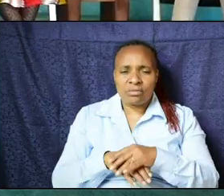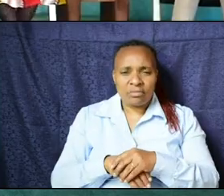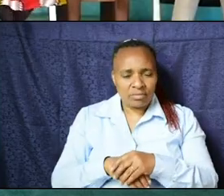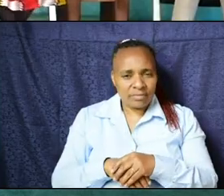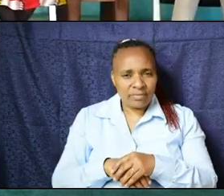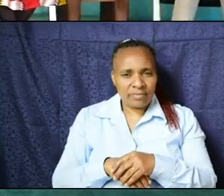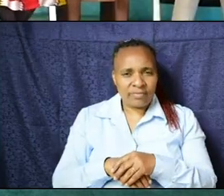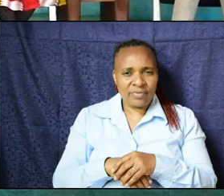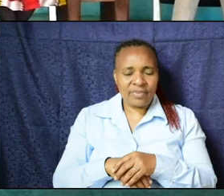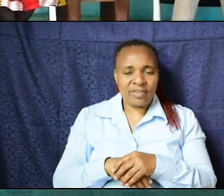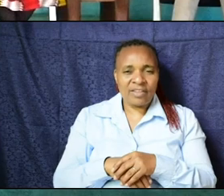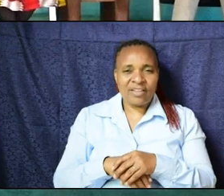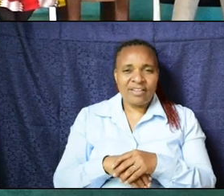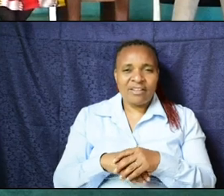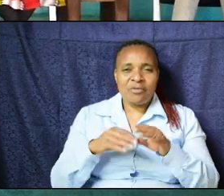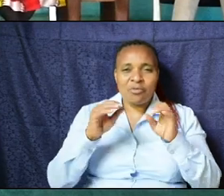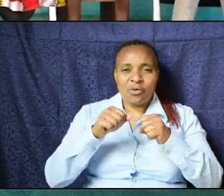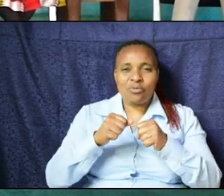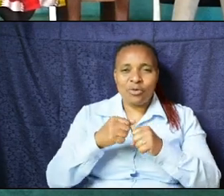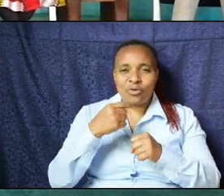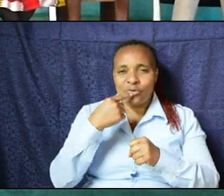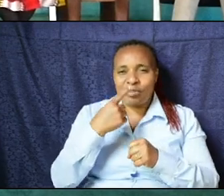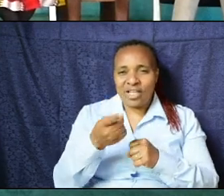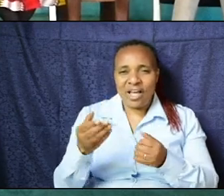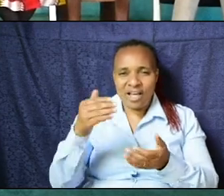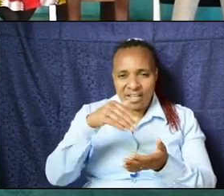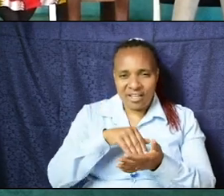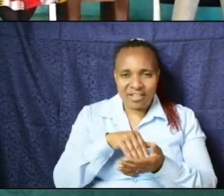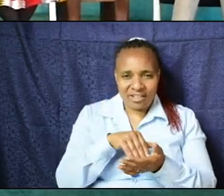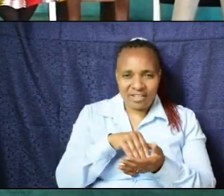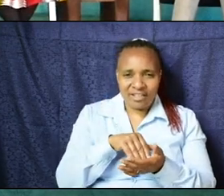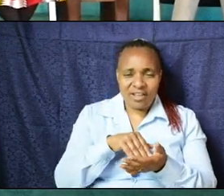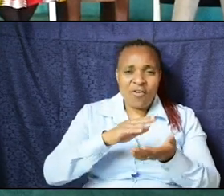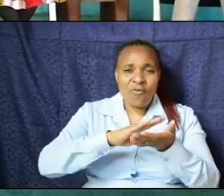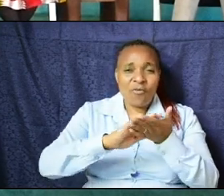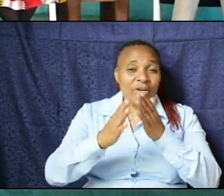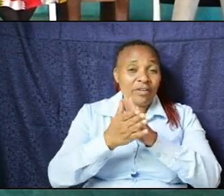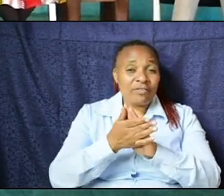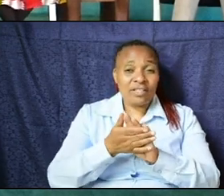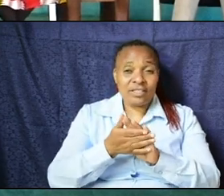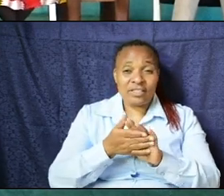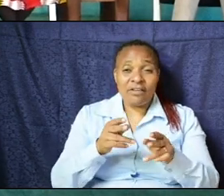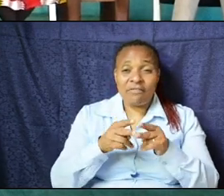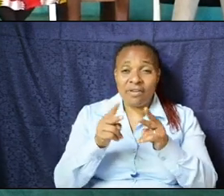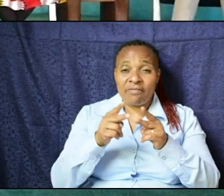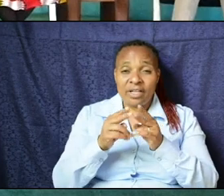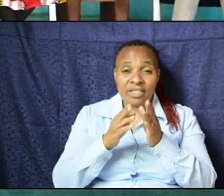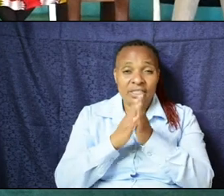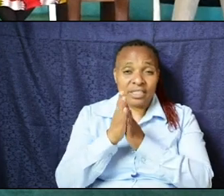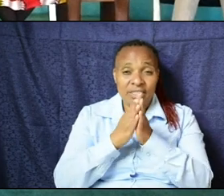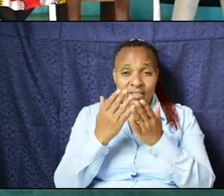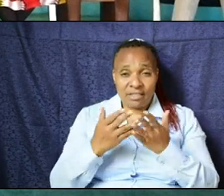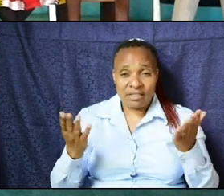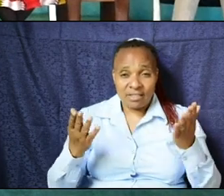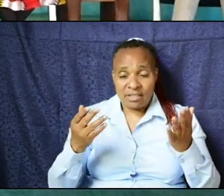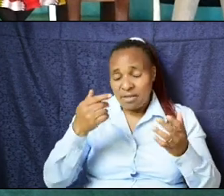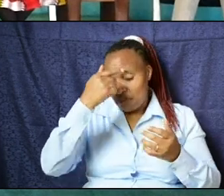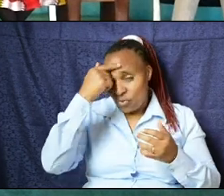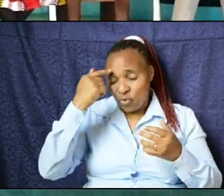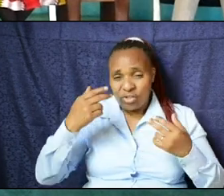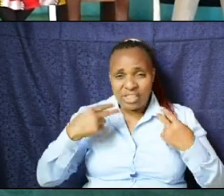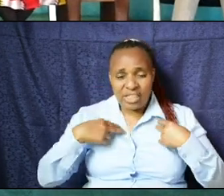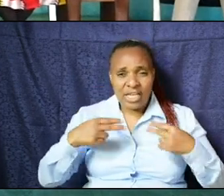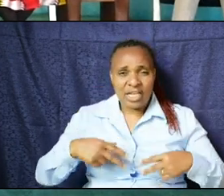And just to interject again, forgiveness is a very interesting thing because it heals the person